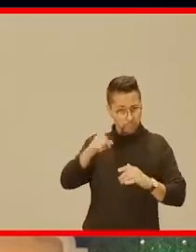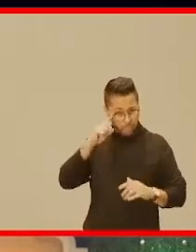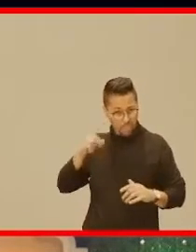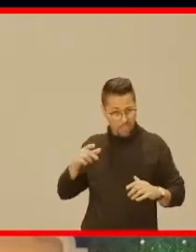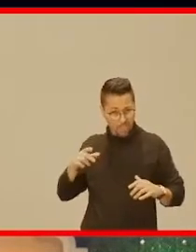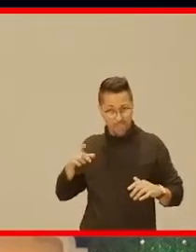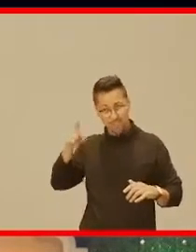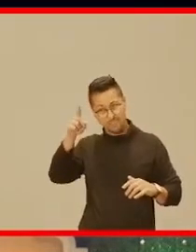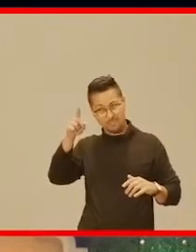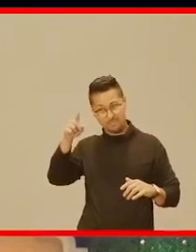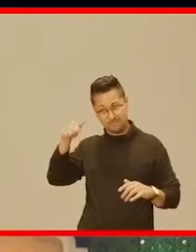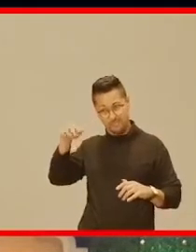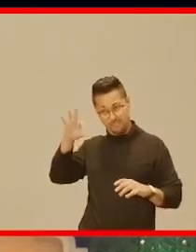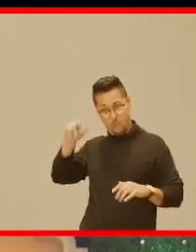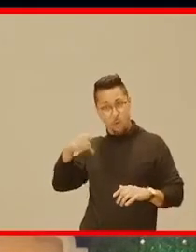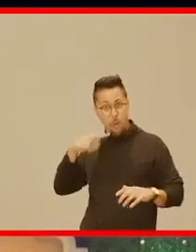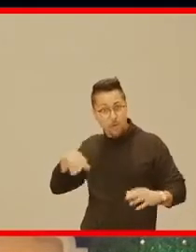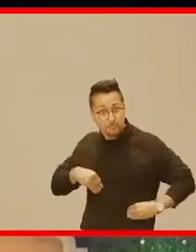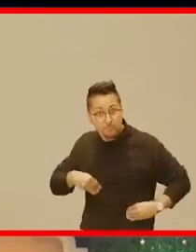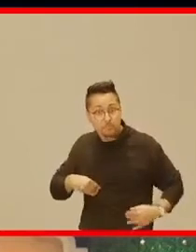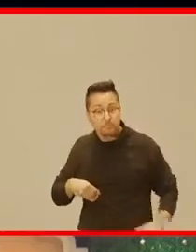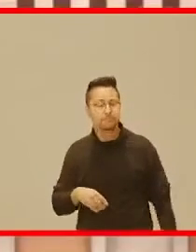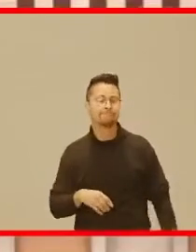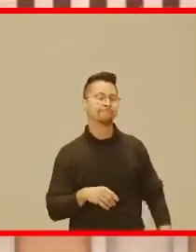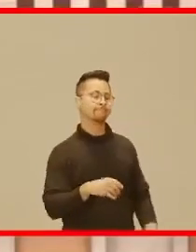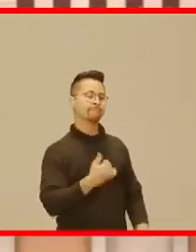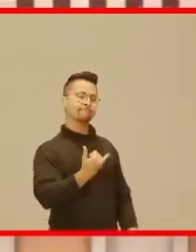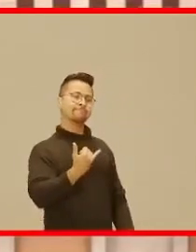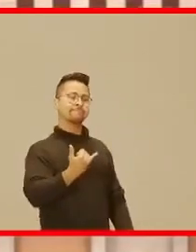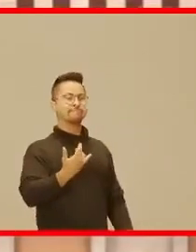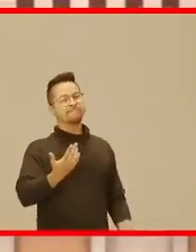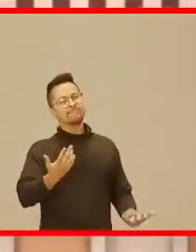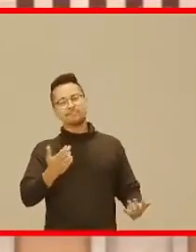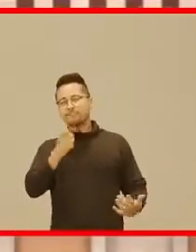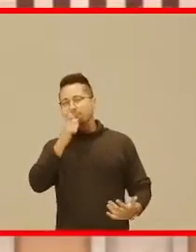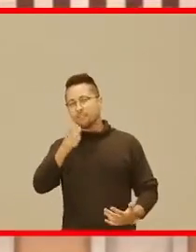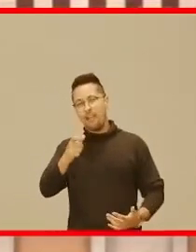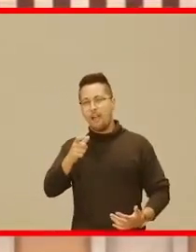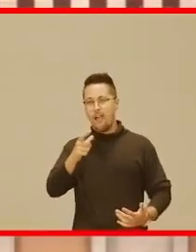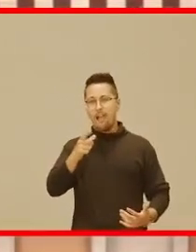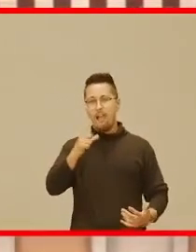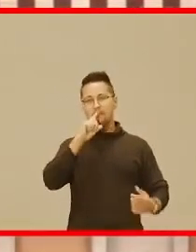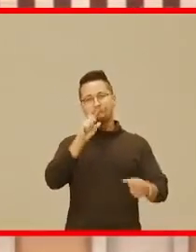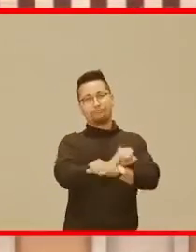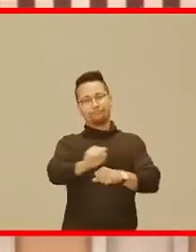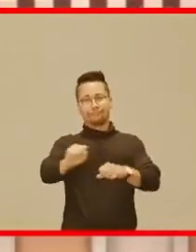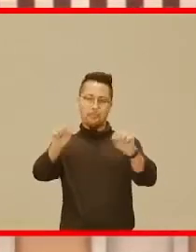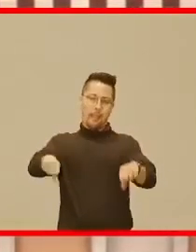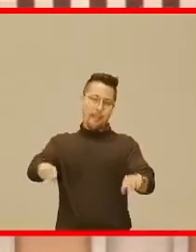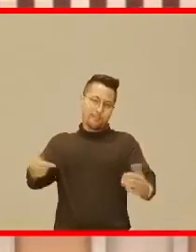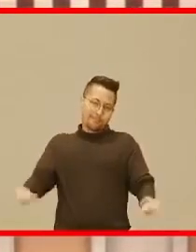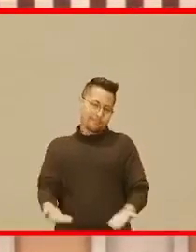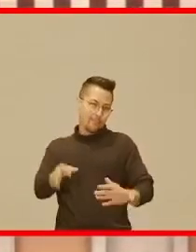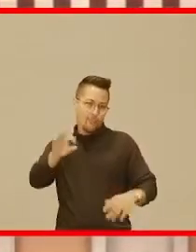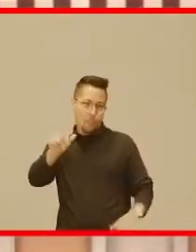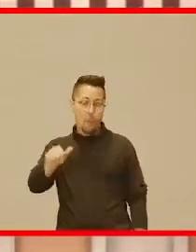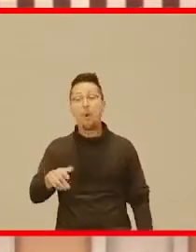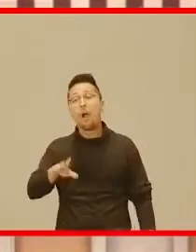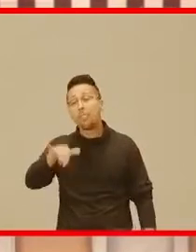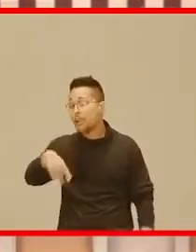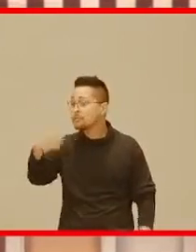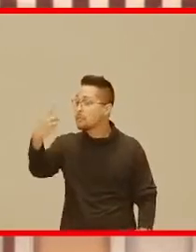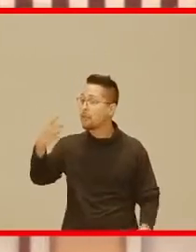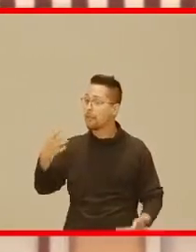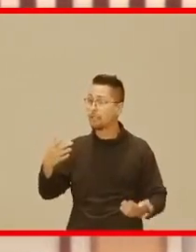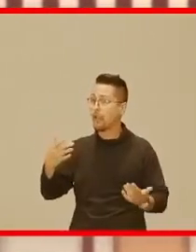that? Currently, it's not realistic for Florida. I mean, could be something federally that happens for sure. Do you